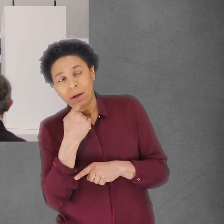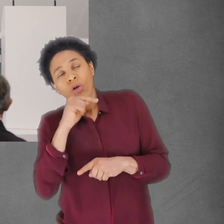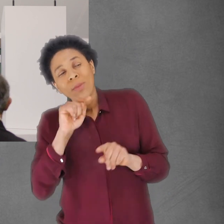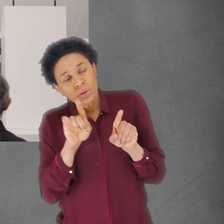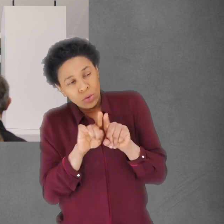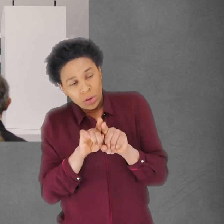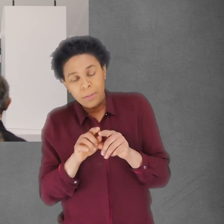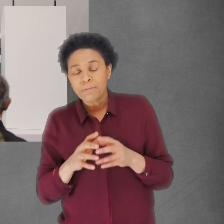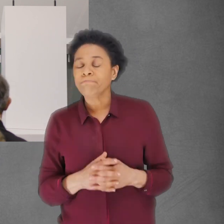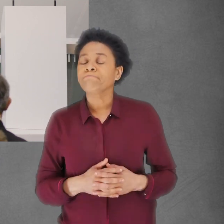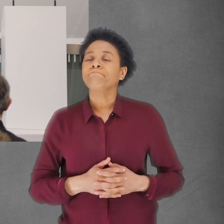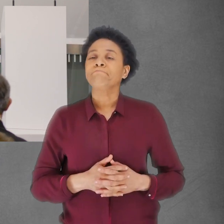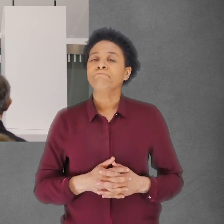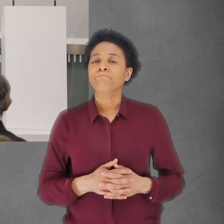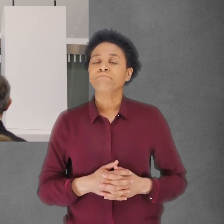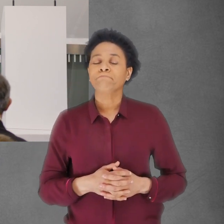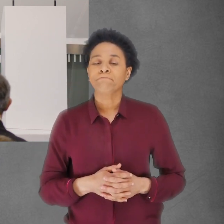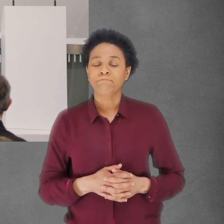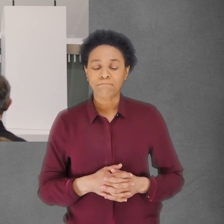on that. No,